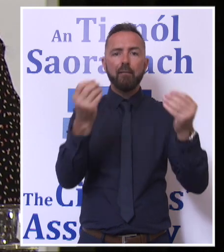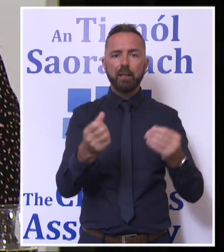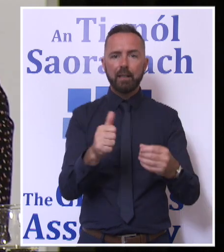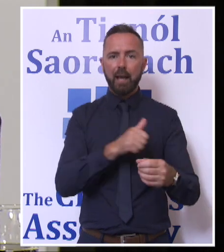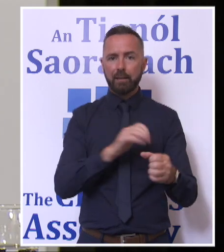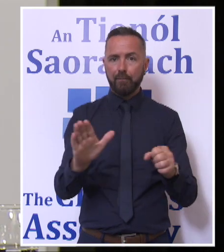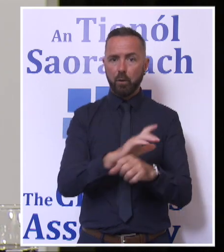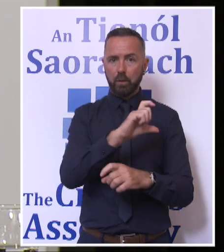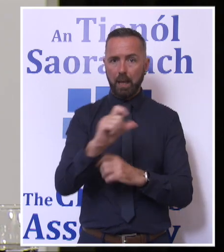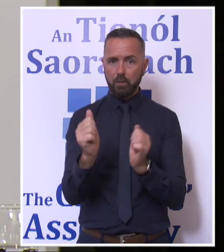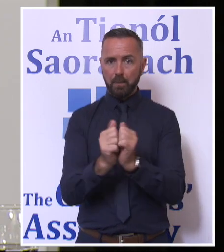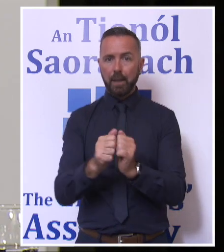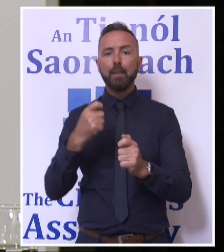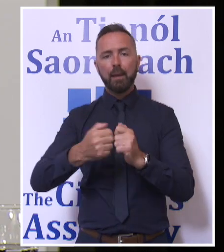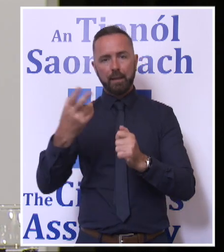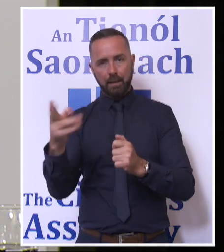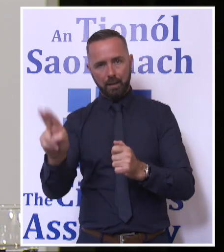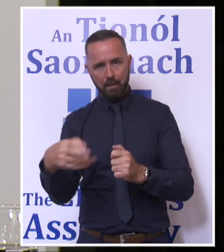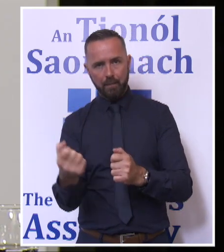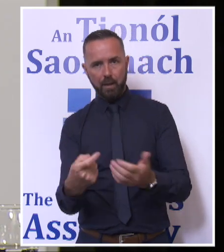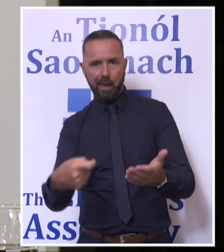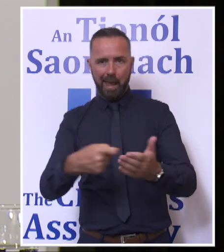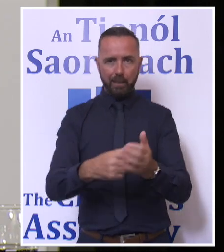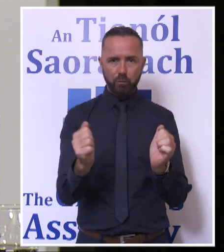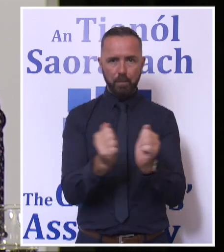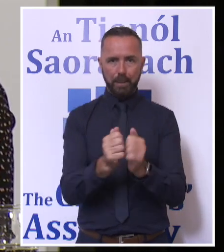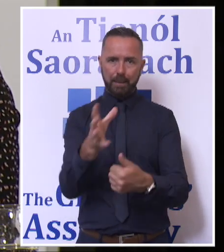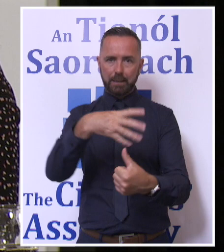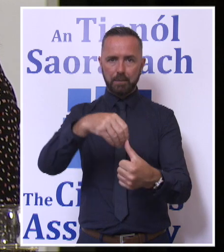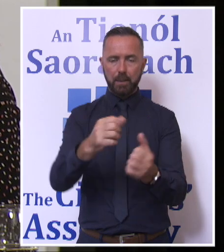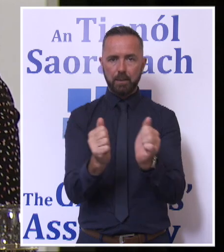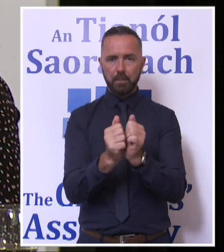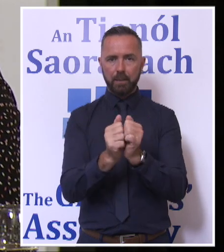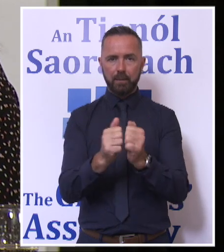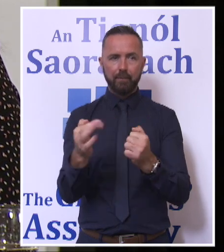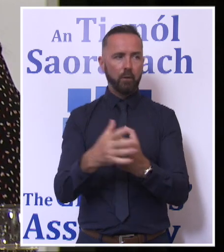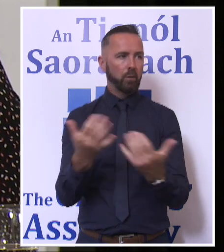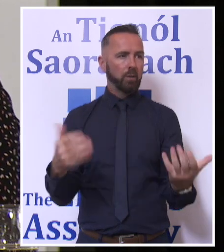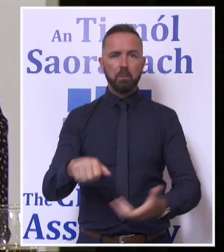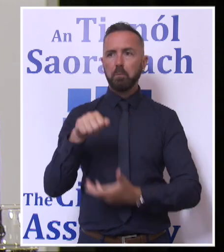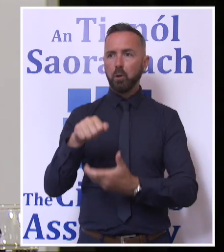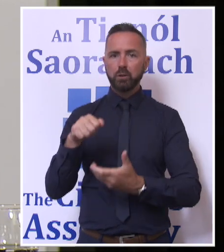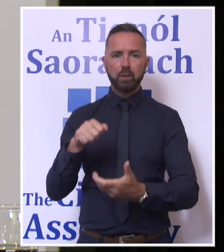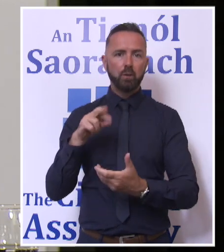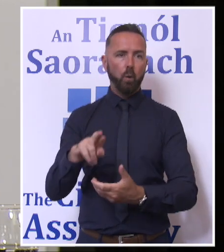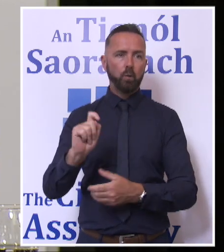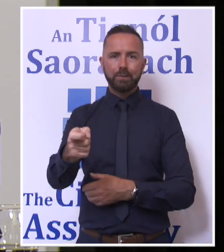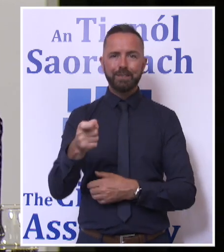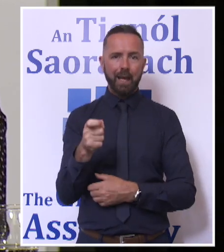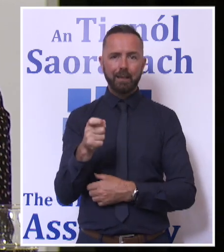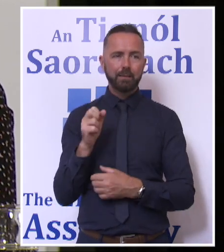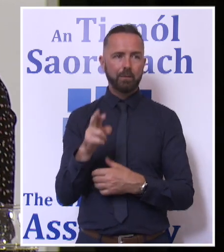meeting and it's a particularly topical issue, that they will call a special meeting on, say, the budget or local property tax